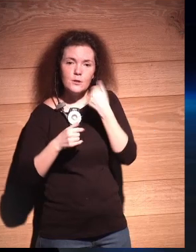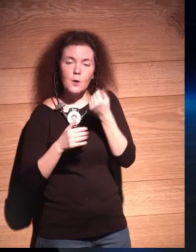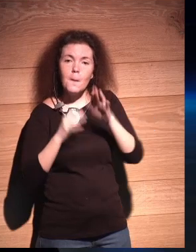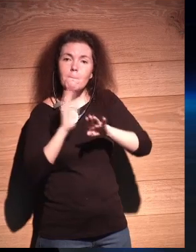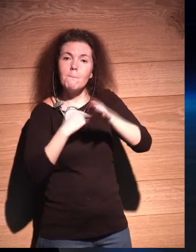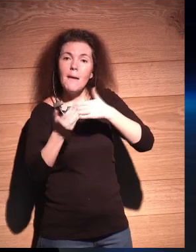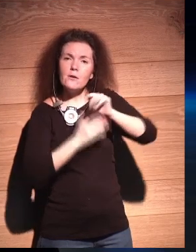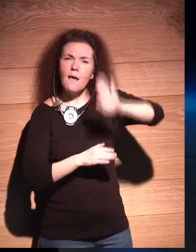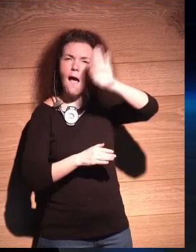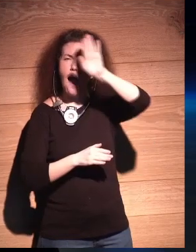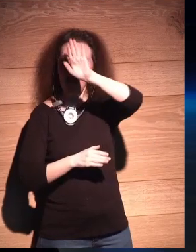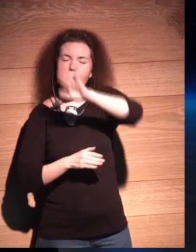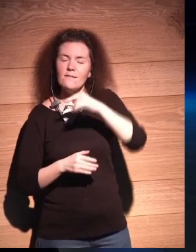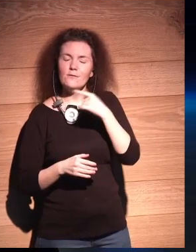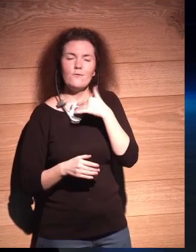the greatest